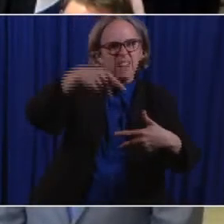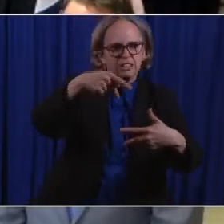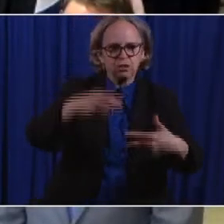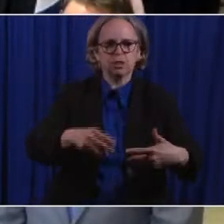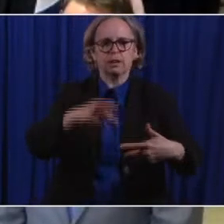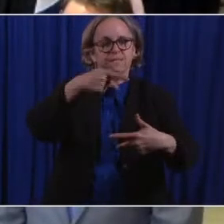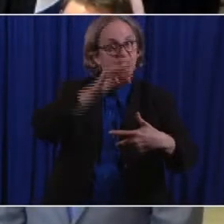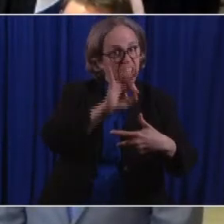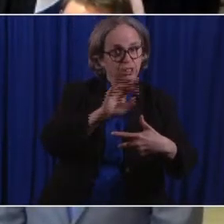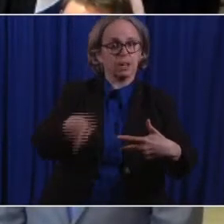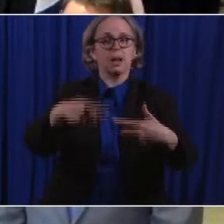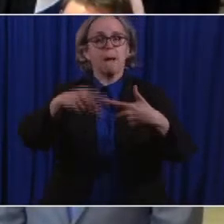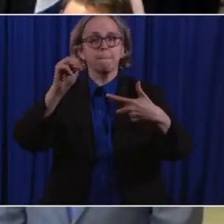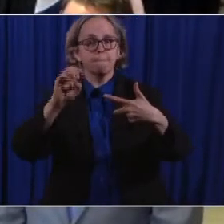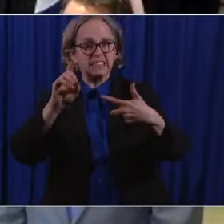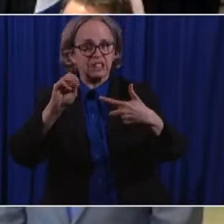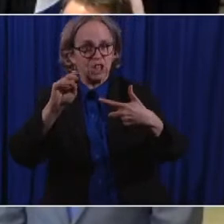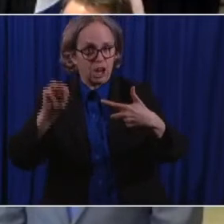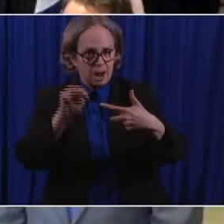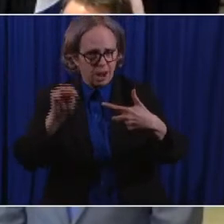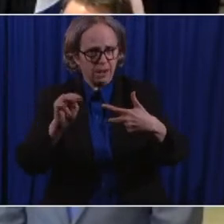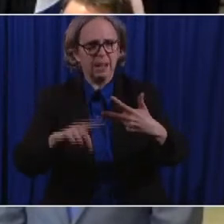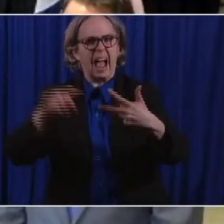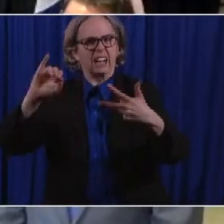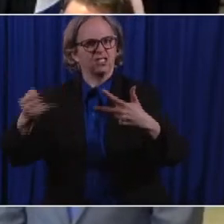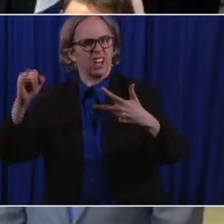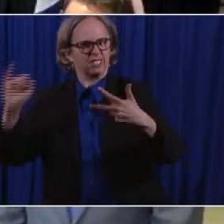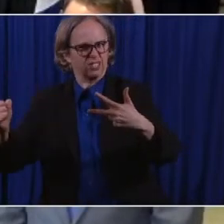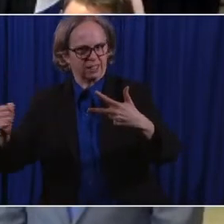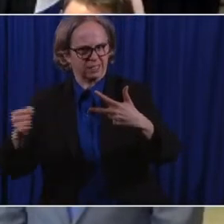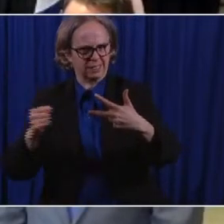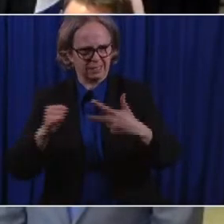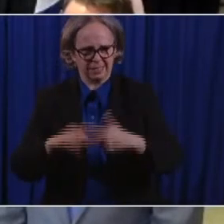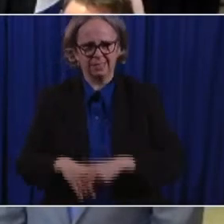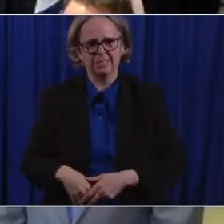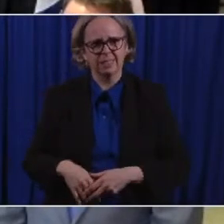and we've got 2,500 individuals on our schedule today